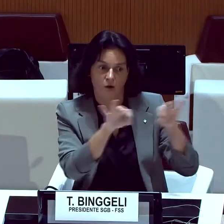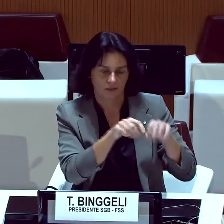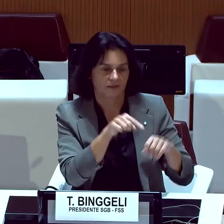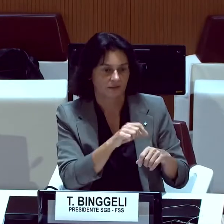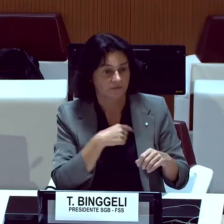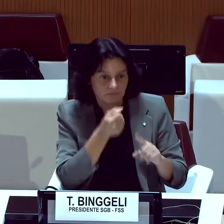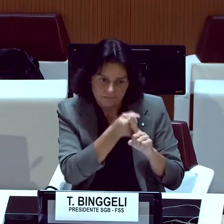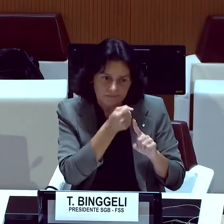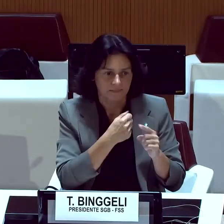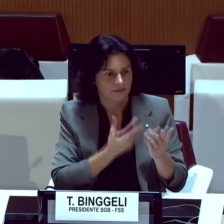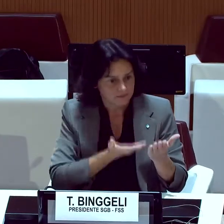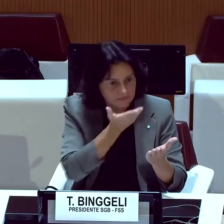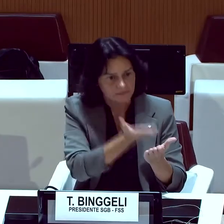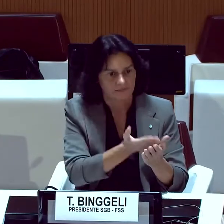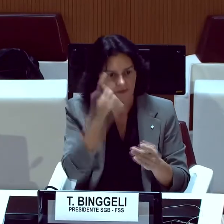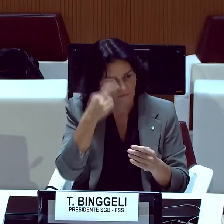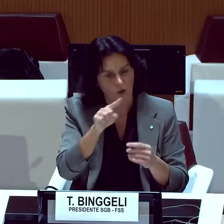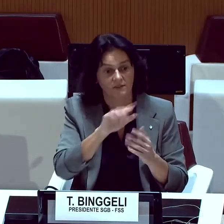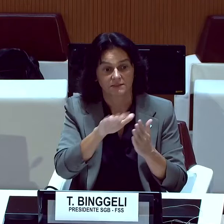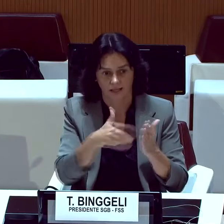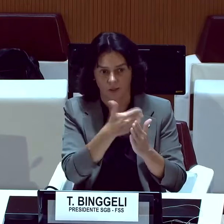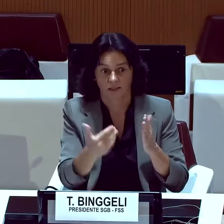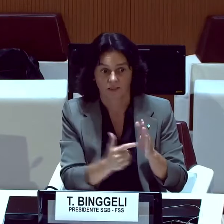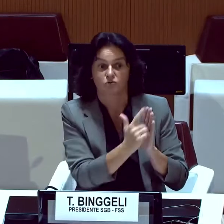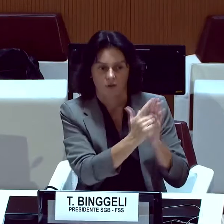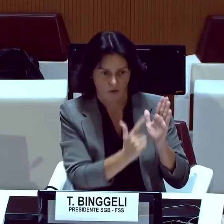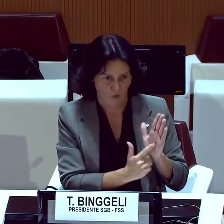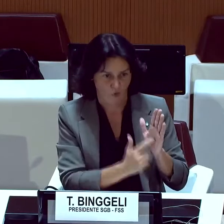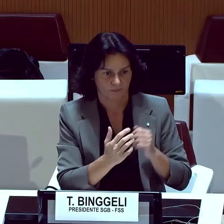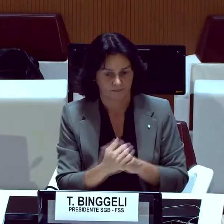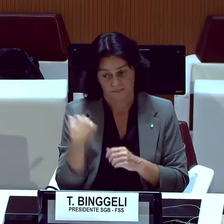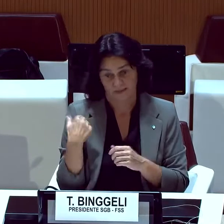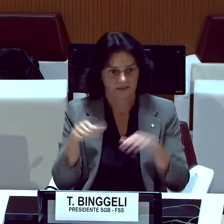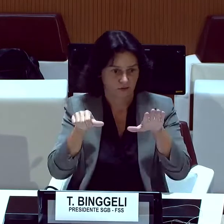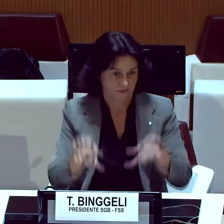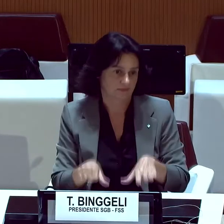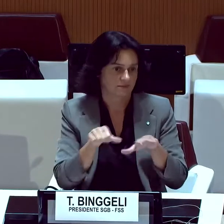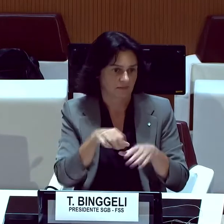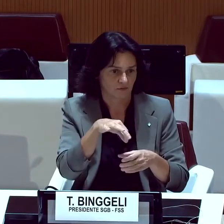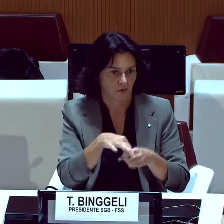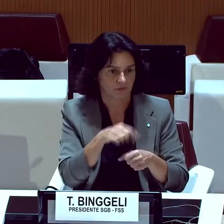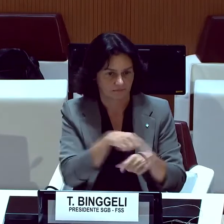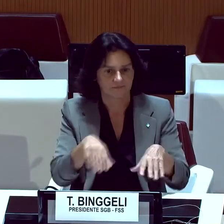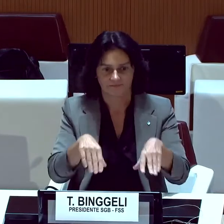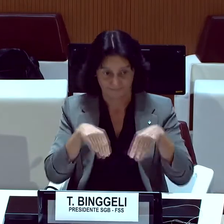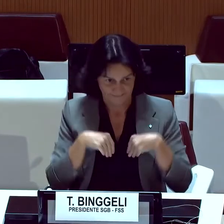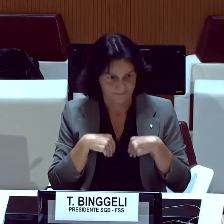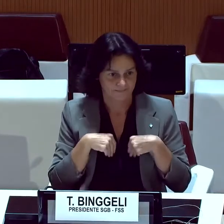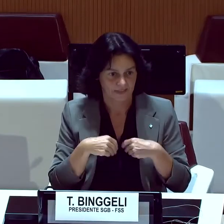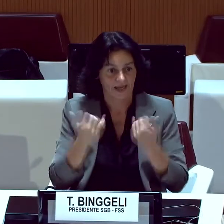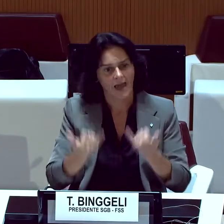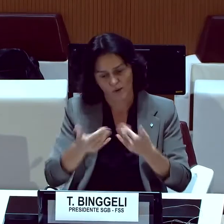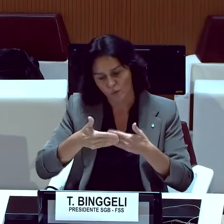to have the Parliament of the People lobbied for our sign languages to be legally recognized, which